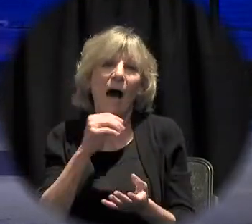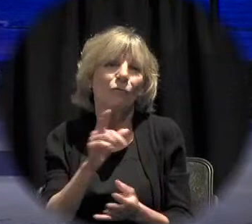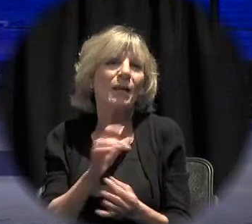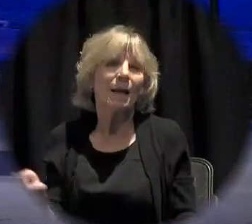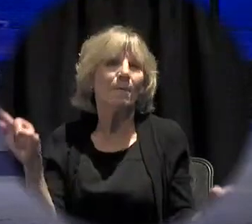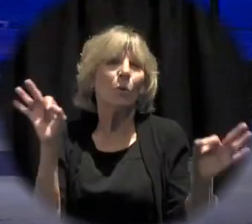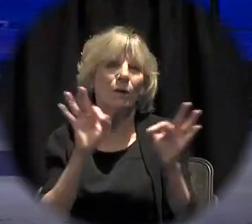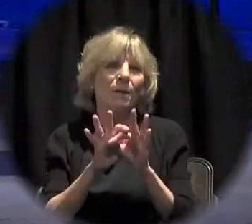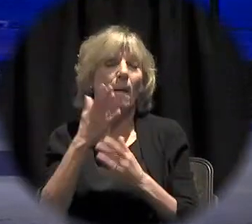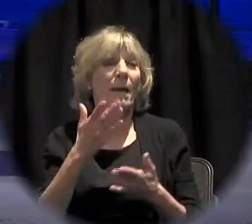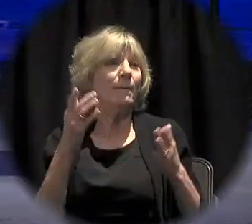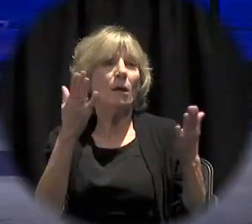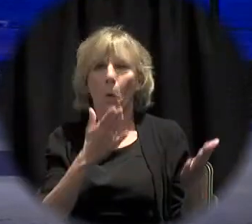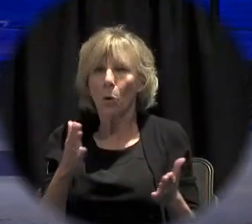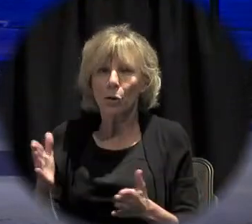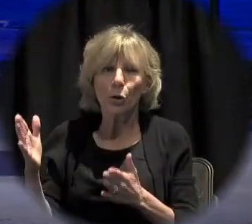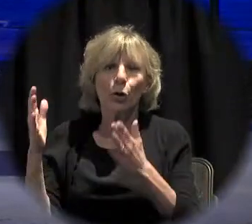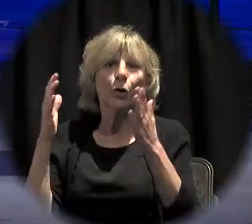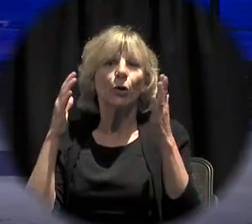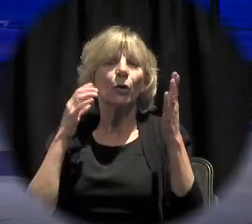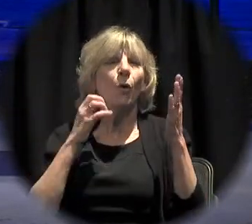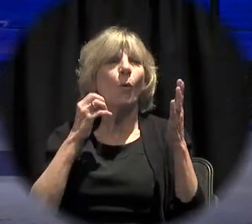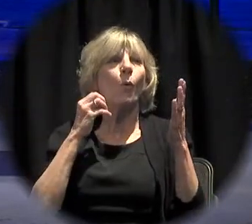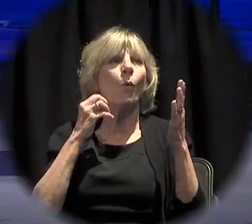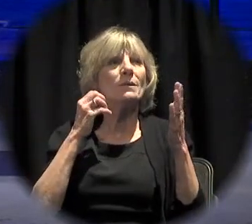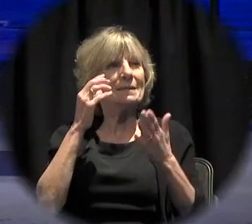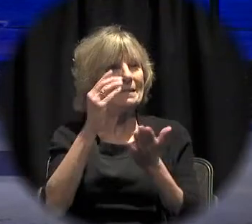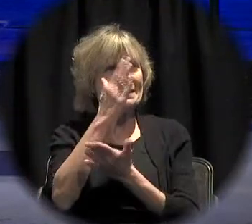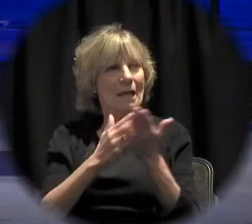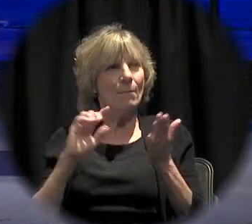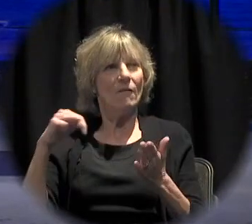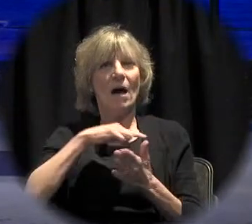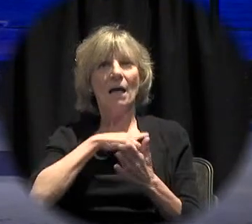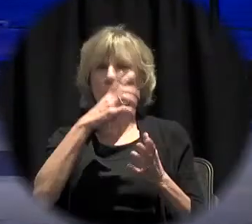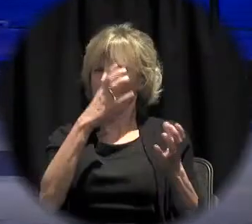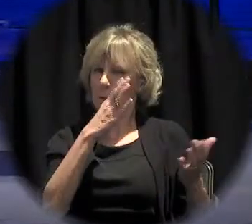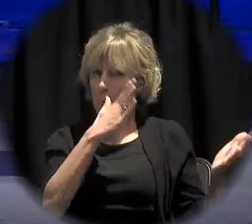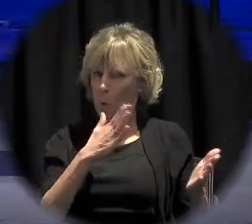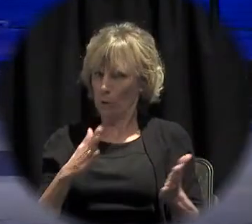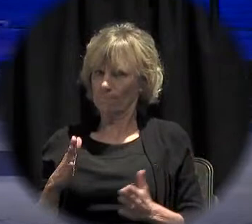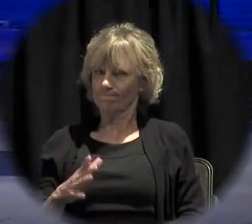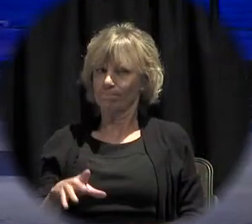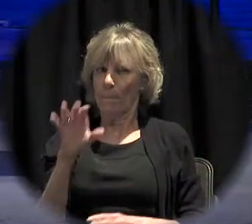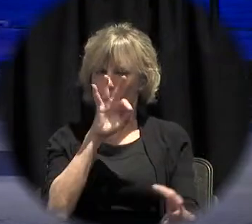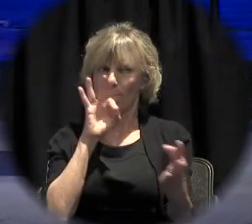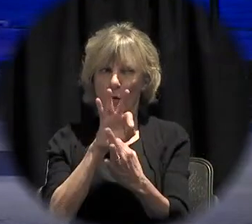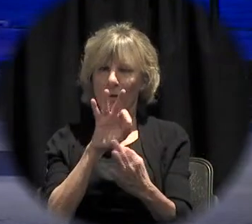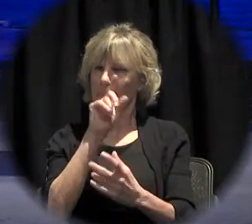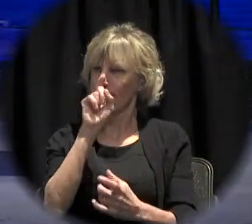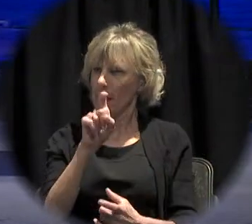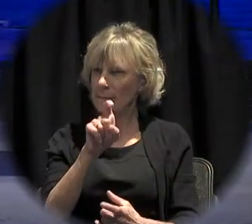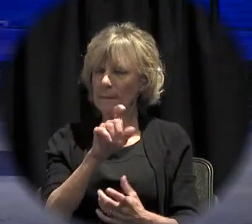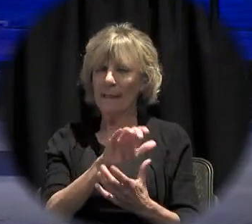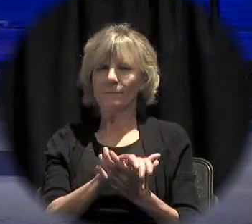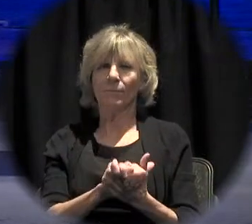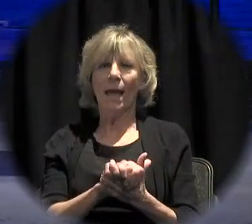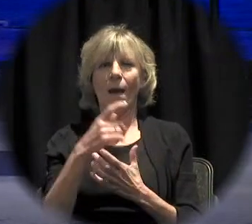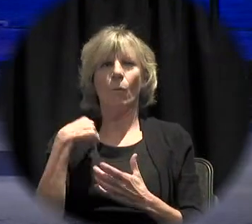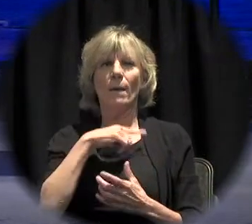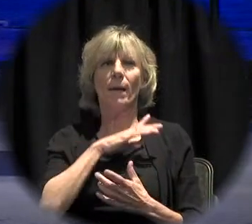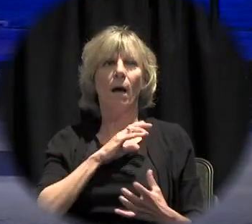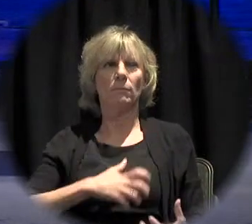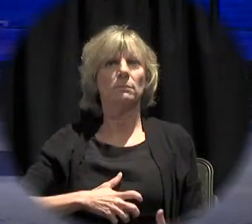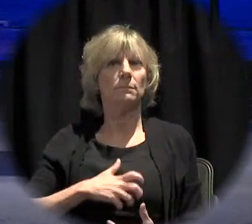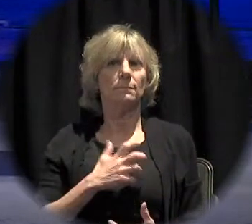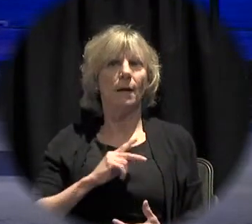Maybe it's orderliness, right? I mean, you all know what that's like. Some of us, things have to be in order for us to be okay. And so we get a little reactive